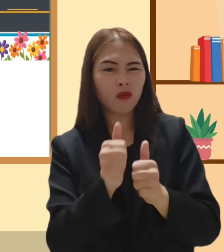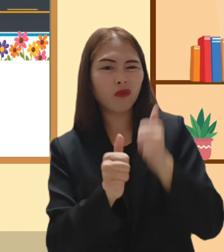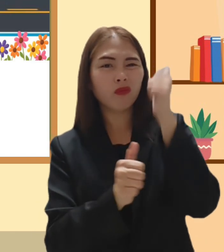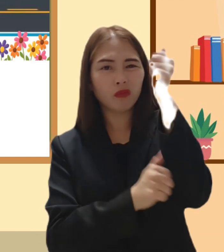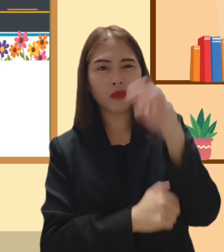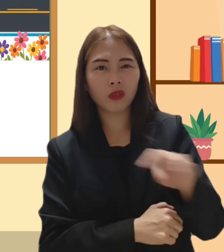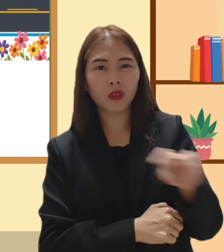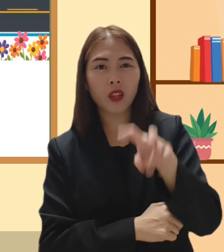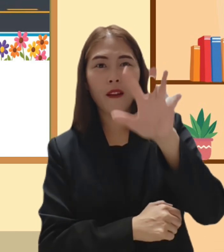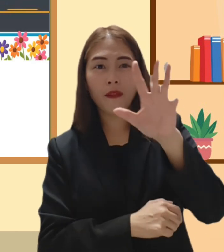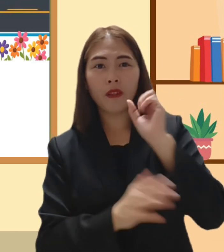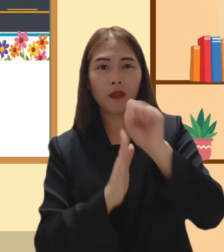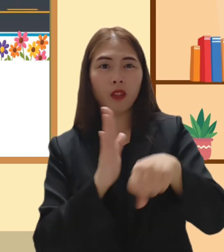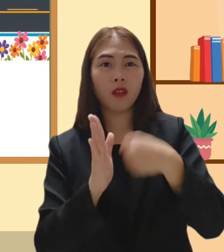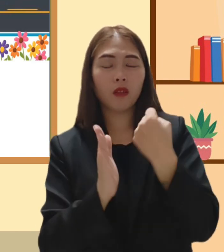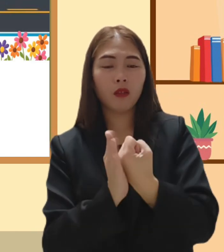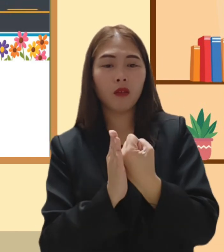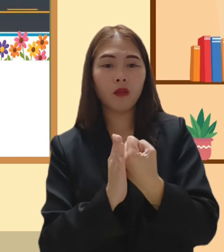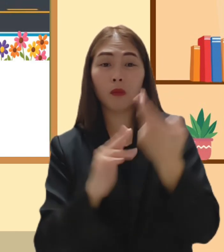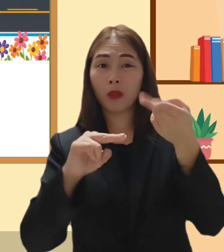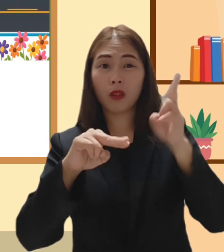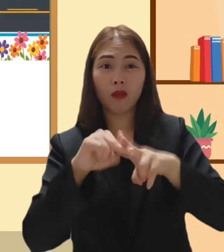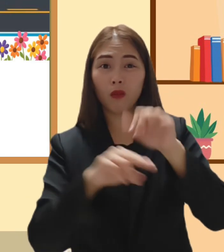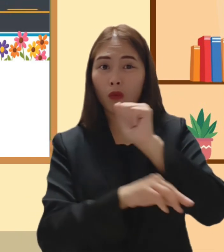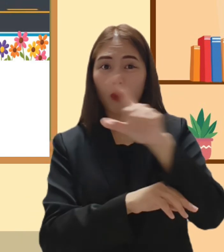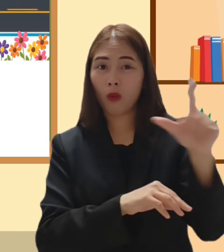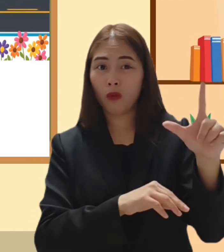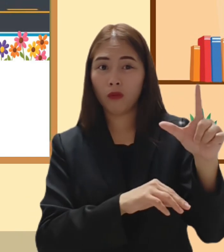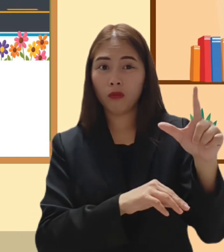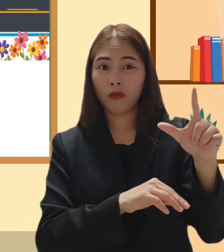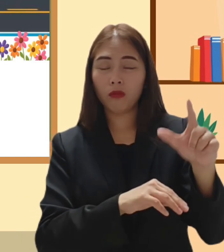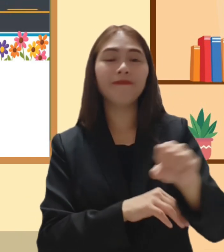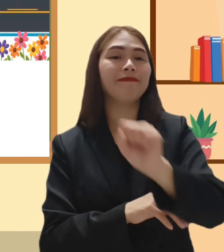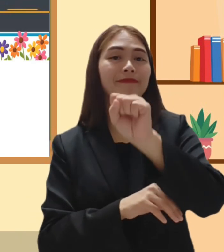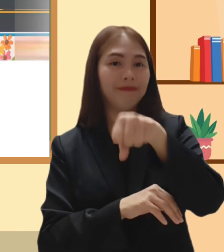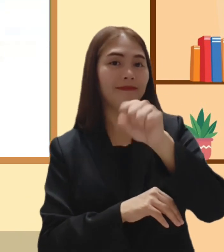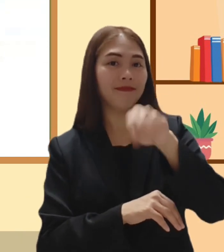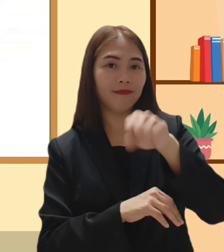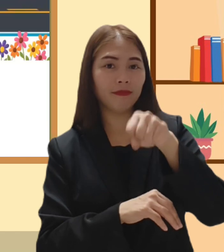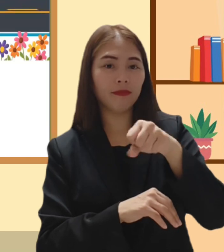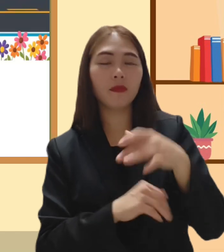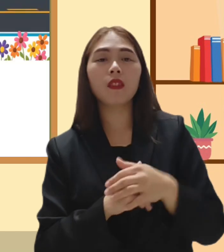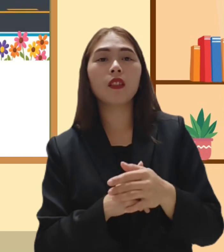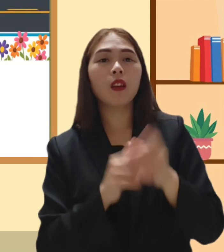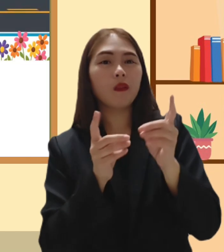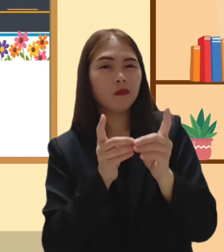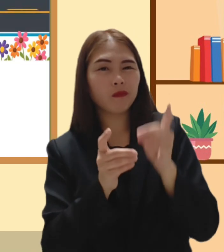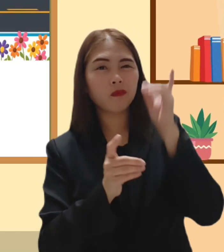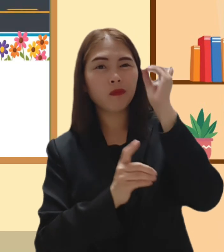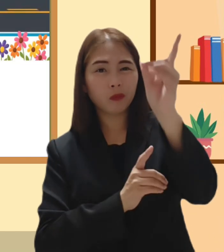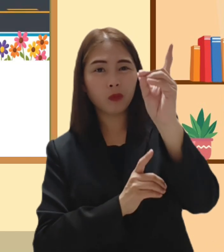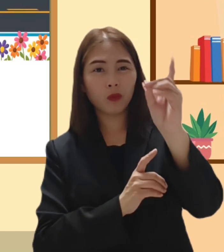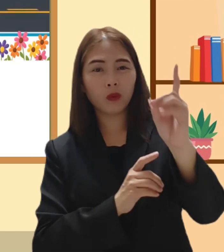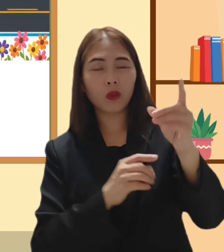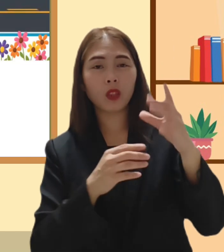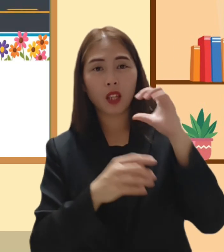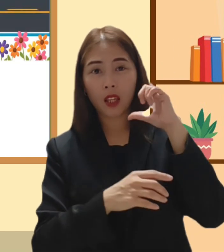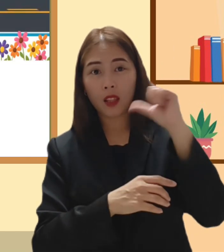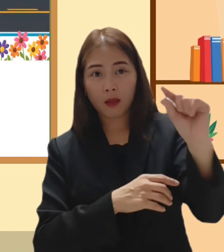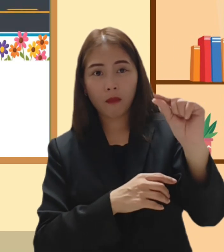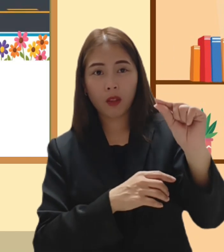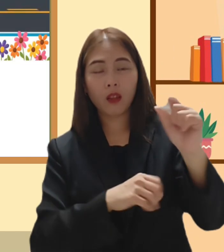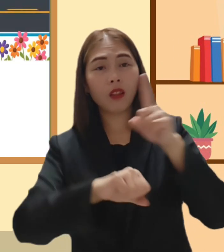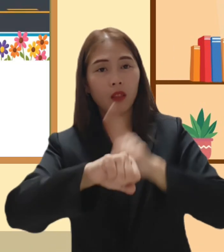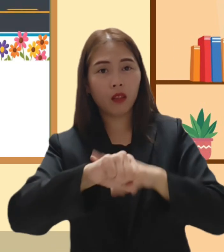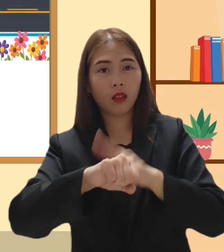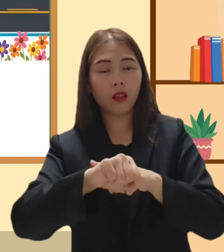know how far the tricycle has traveled in 5 seconds, do I just add them all up? Yes, distance here is the sum of the product